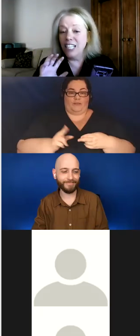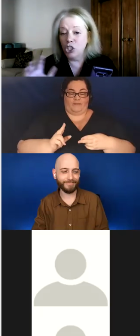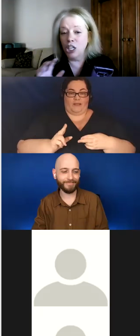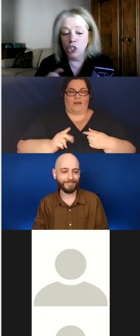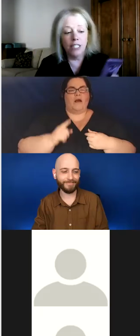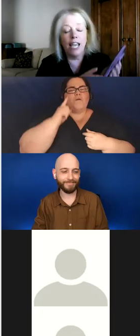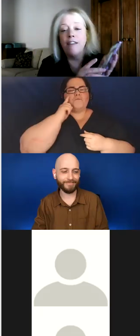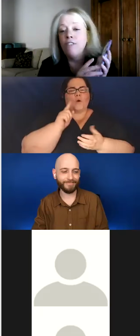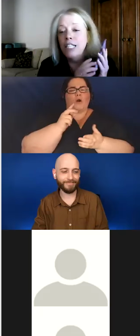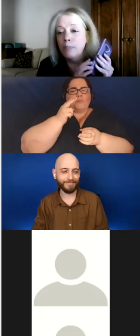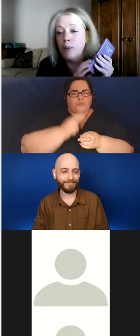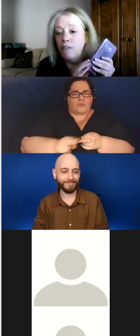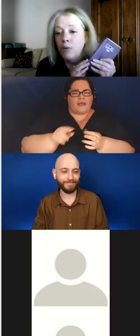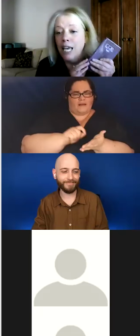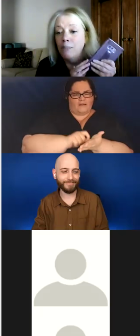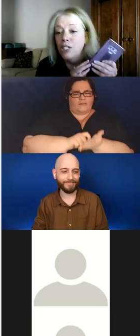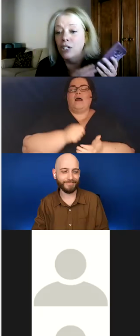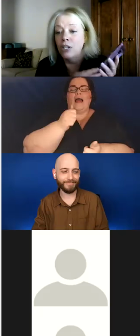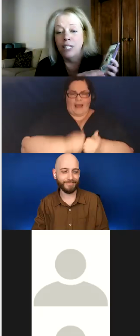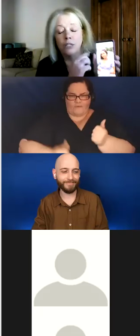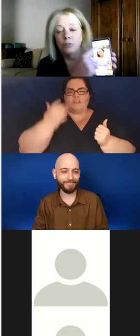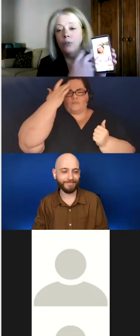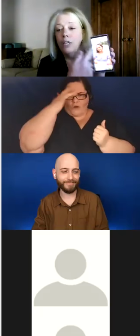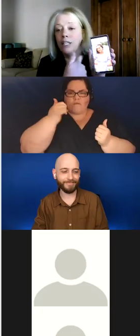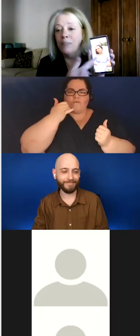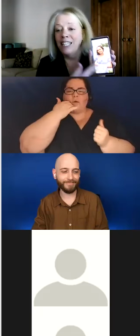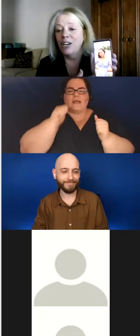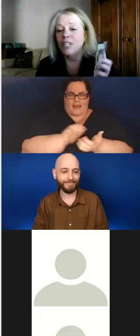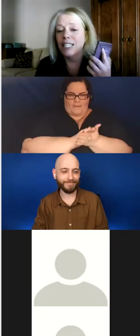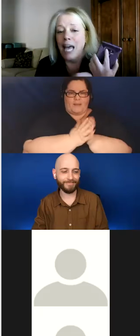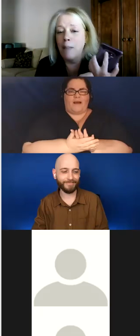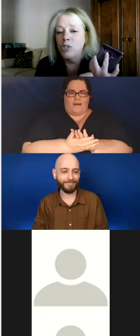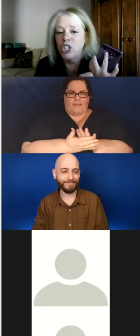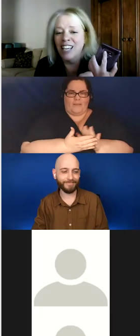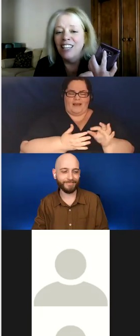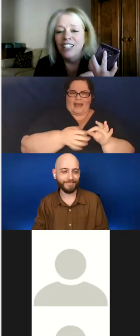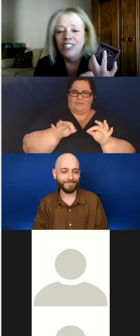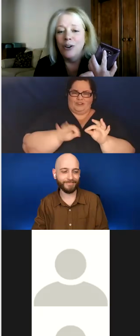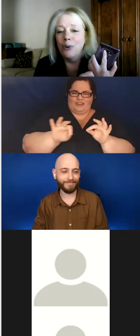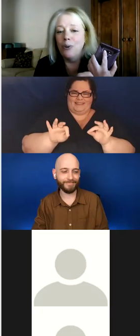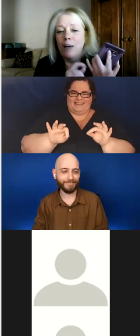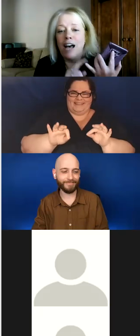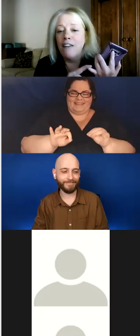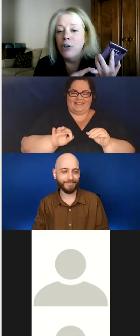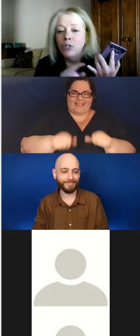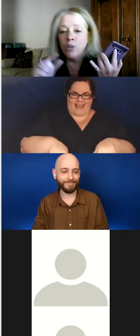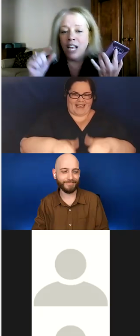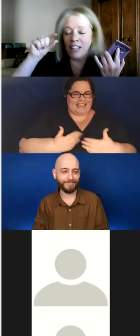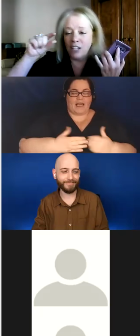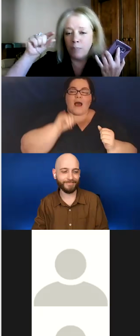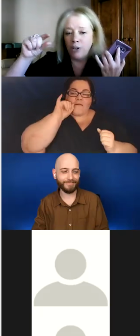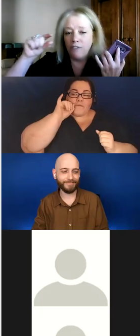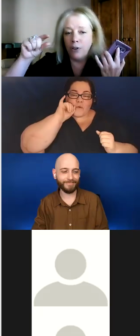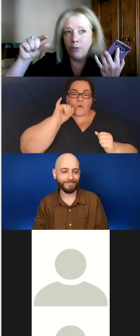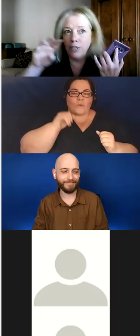brief exchanges, every smartphone can be turned into something that creates captioning. So iPhones, we have that